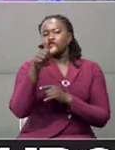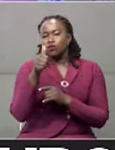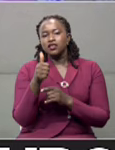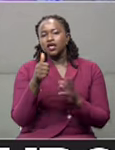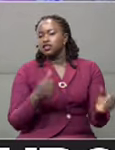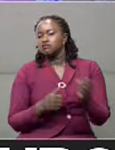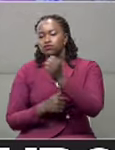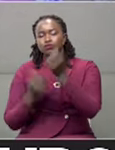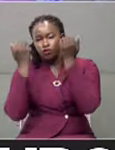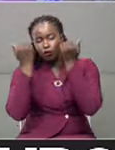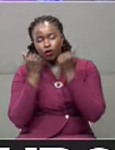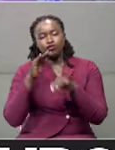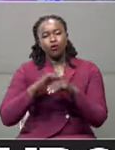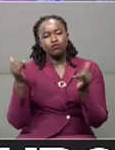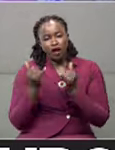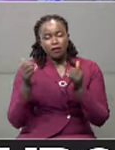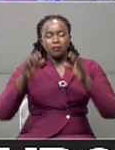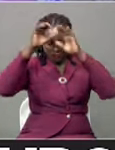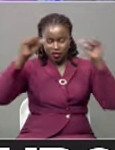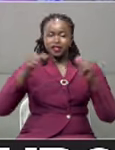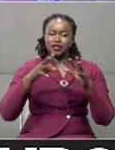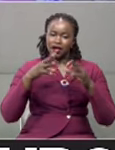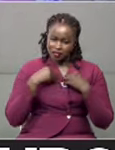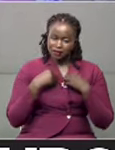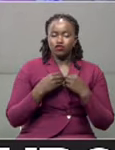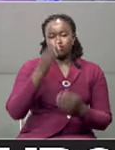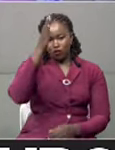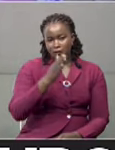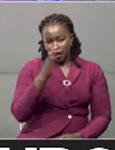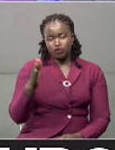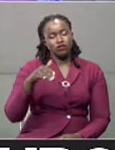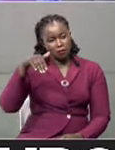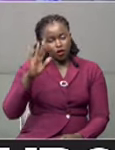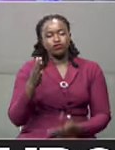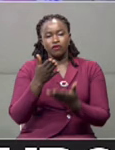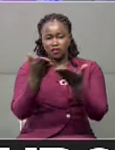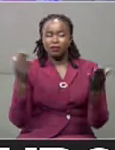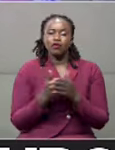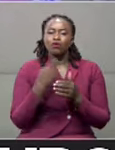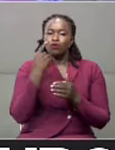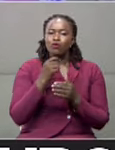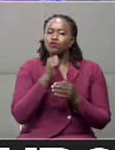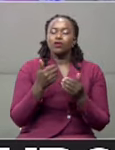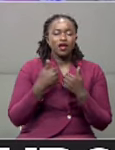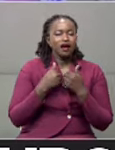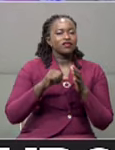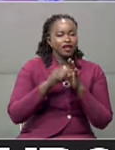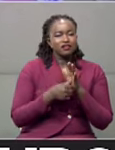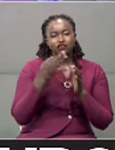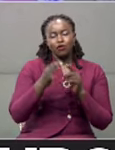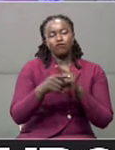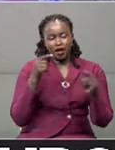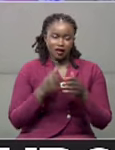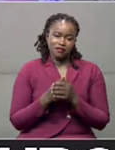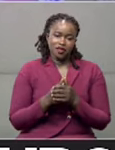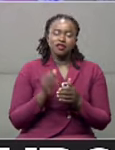trial. So the president accepted to pardon most of them who don't have cases of murder. And he